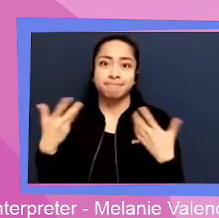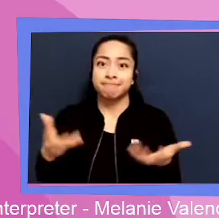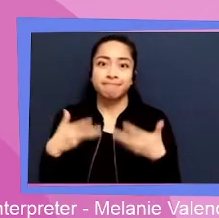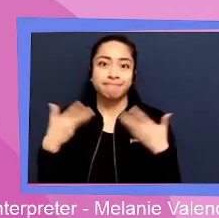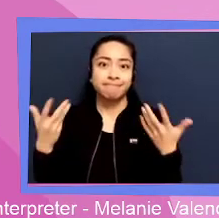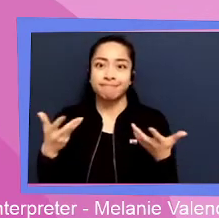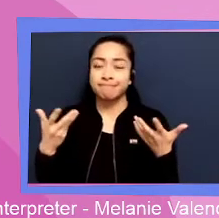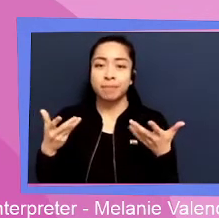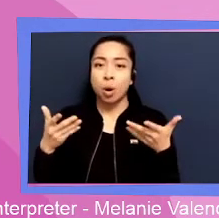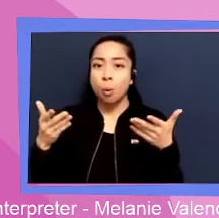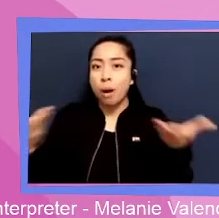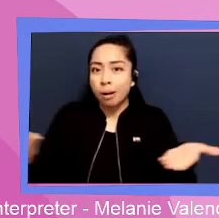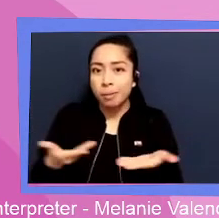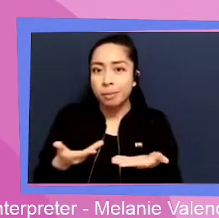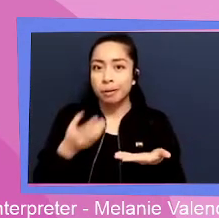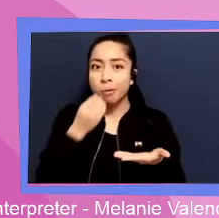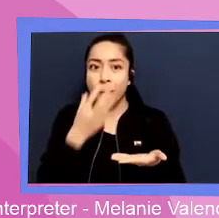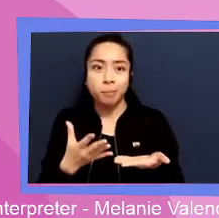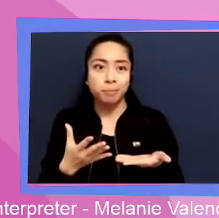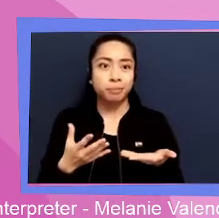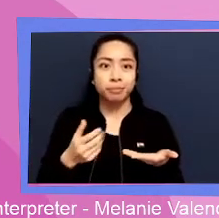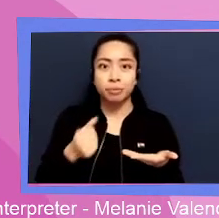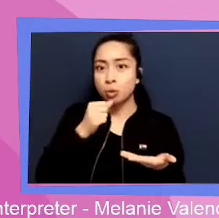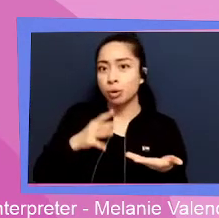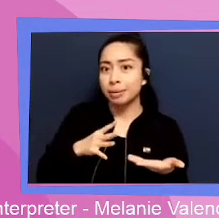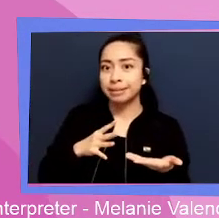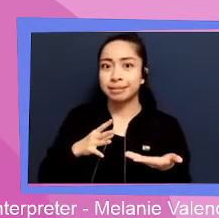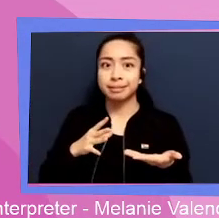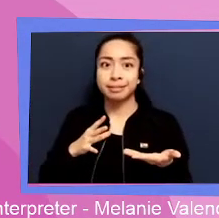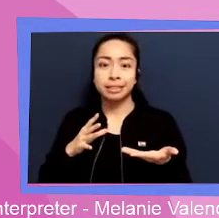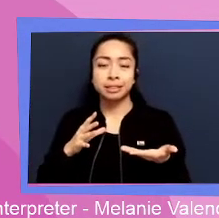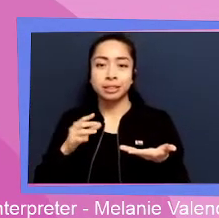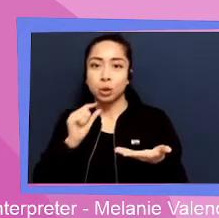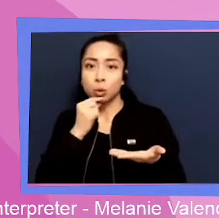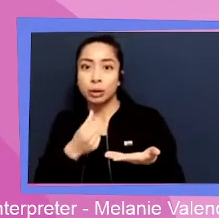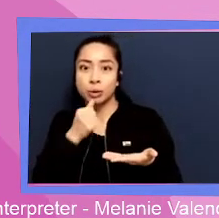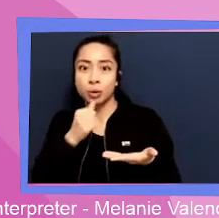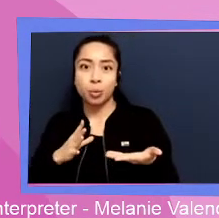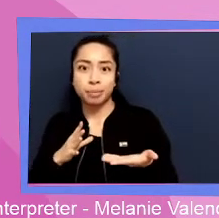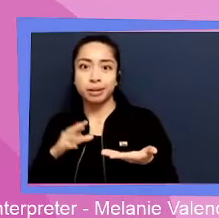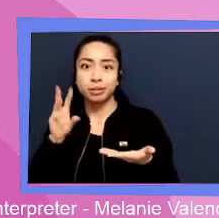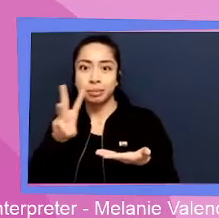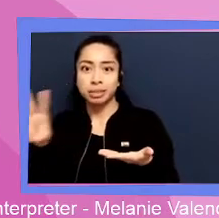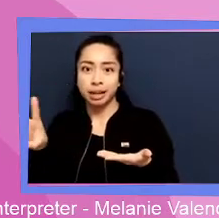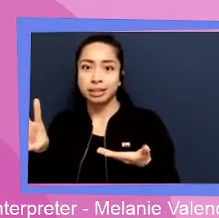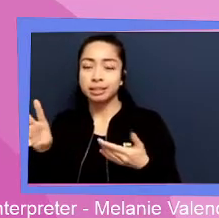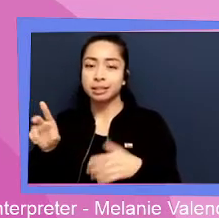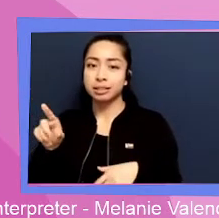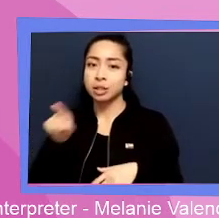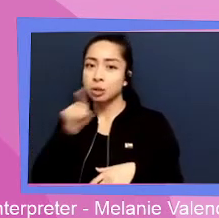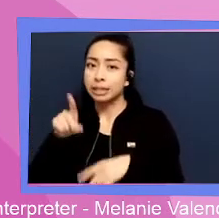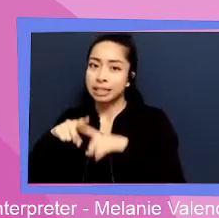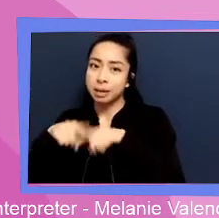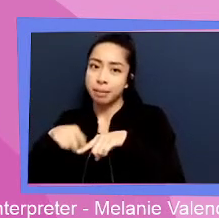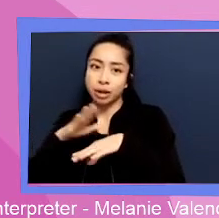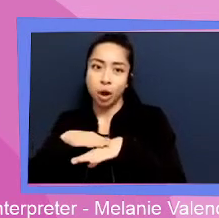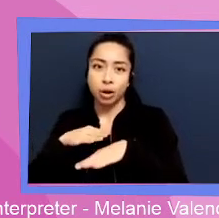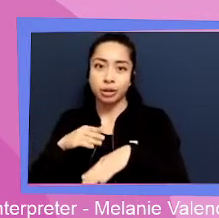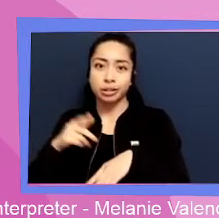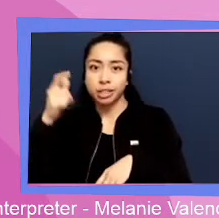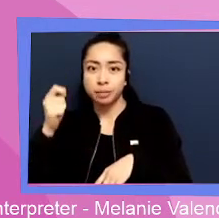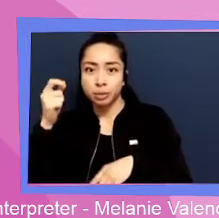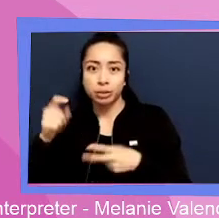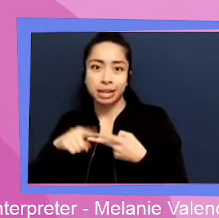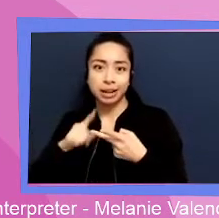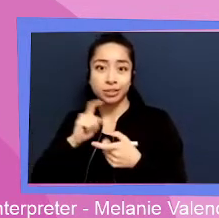queer women's independent media site. So they run largely on just subscriptions and donations. So it would mean a lot to me if you just check